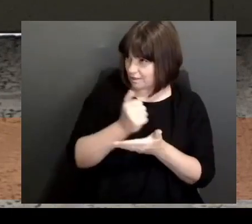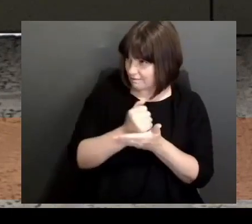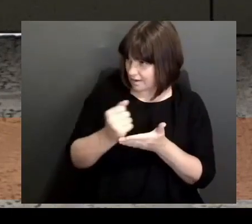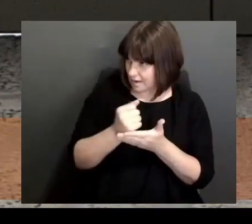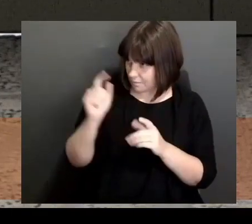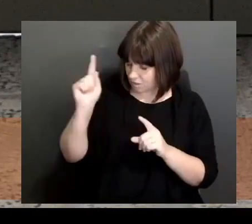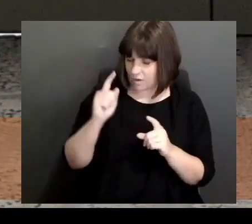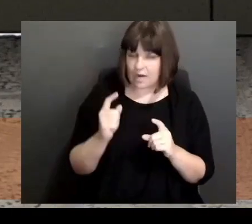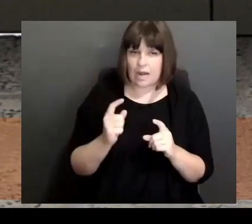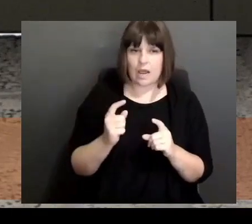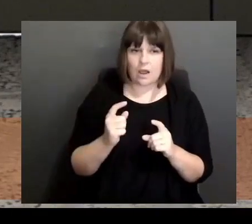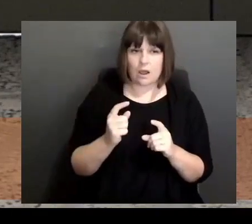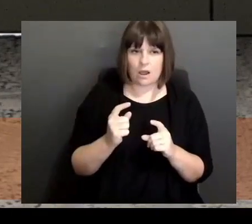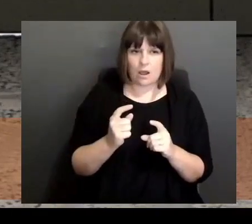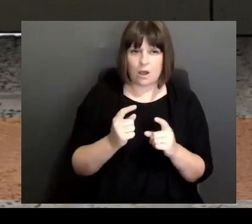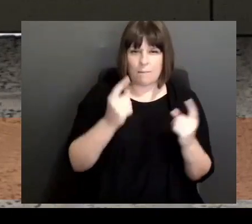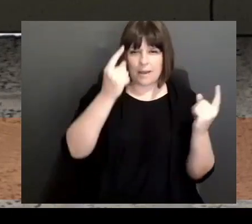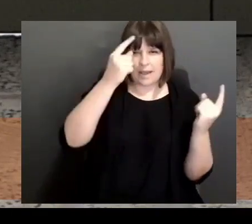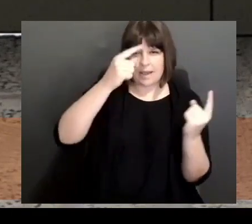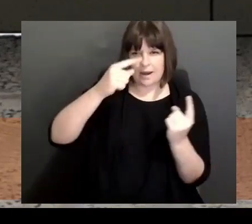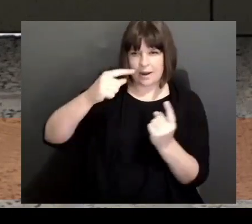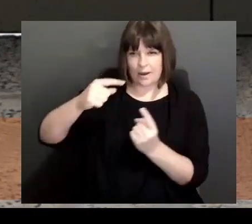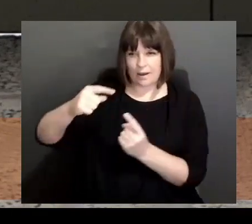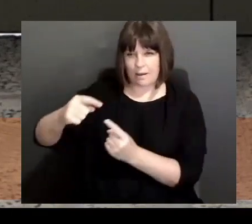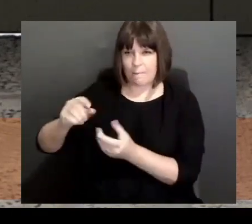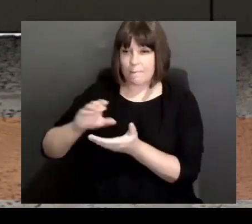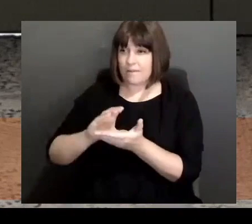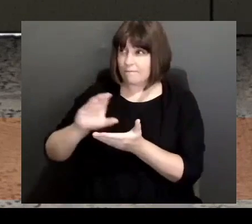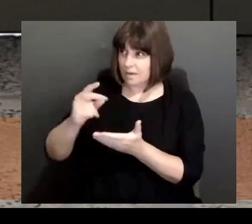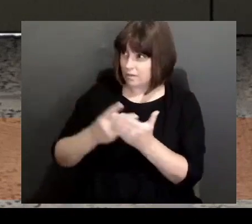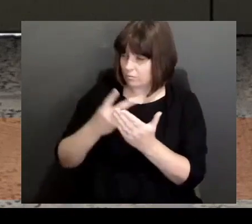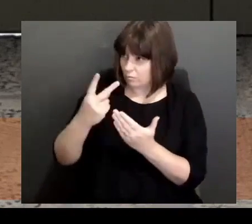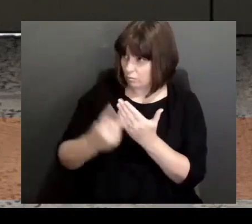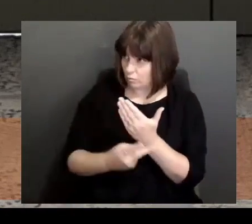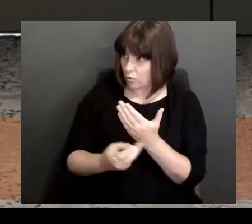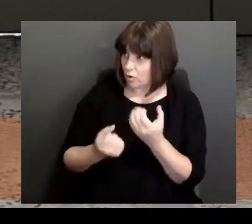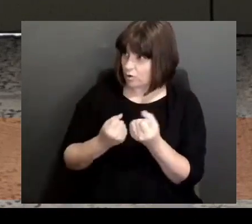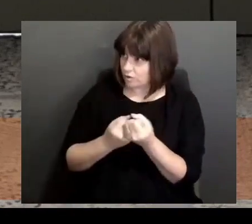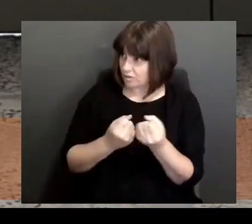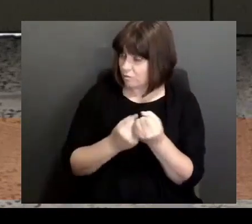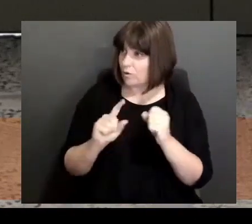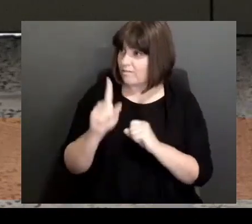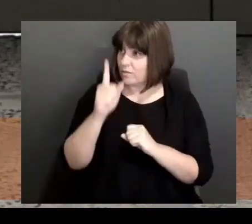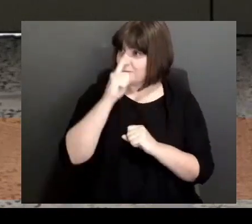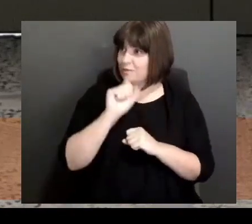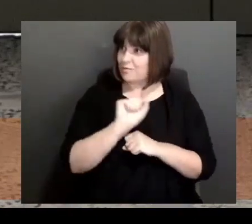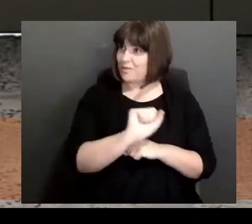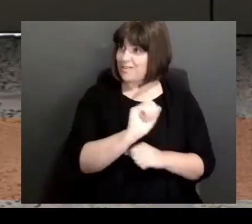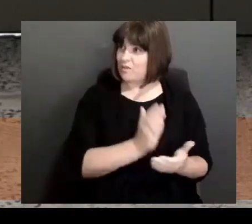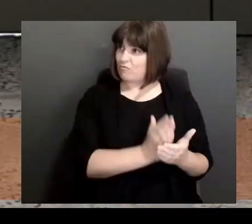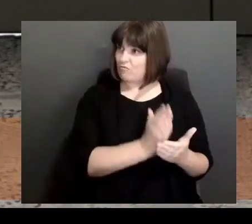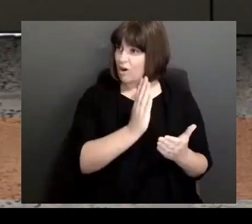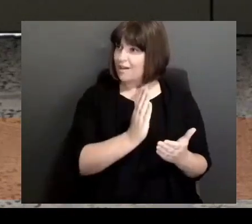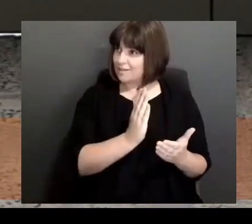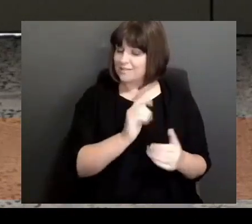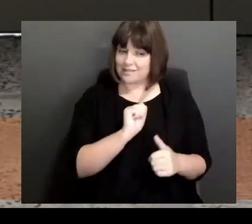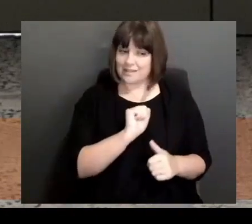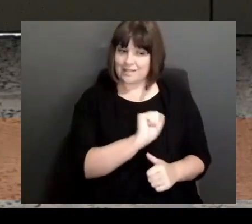up the total amount of funding for programs supporting First Peoples' rights and interests and connection to